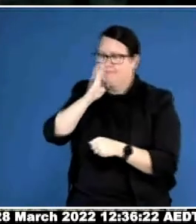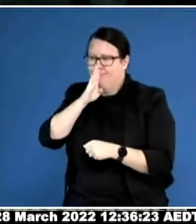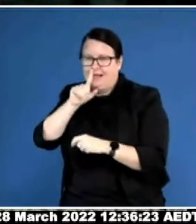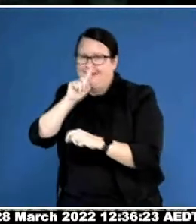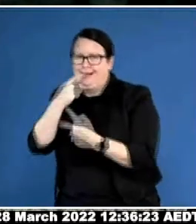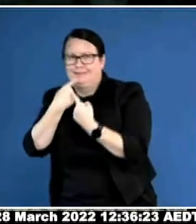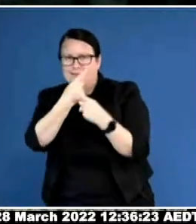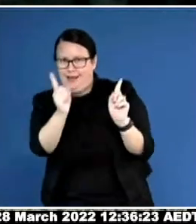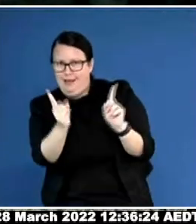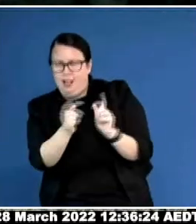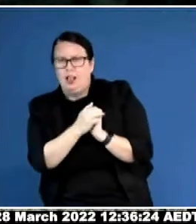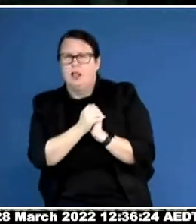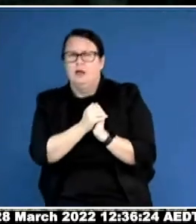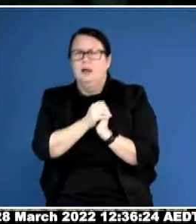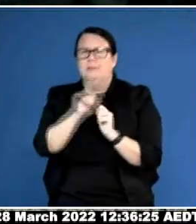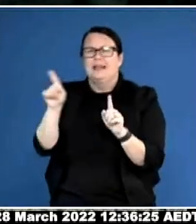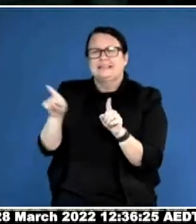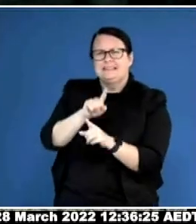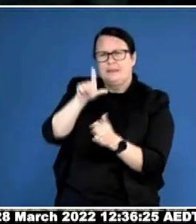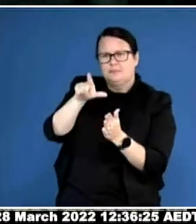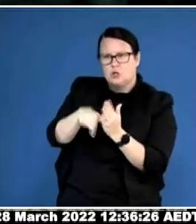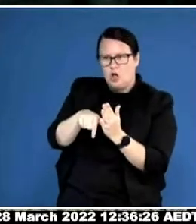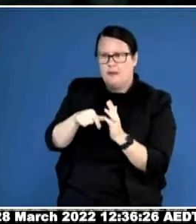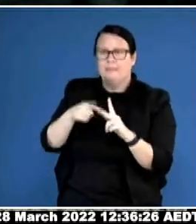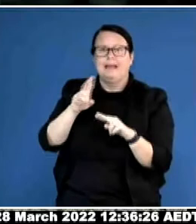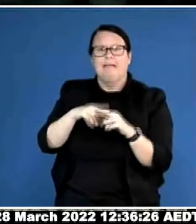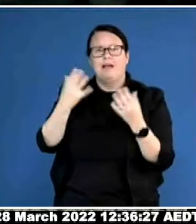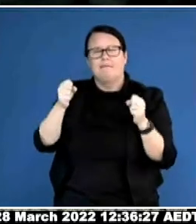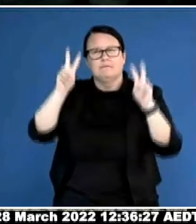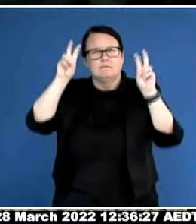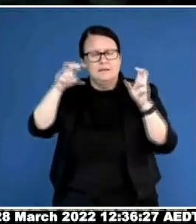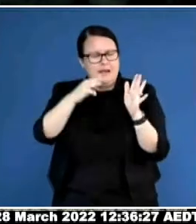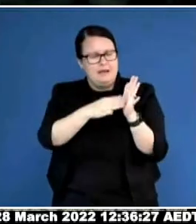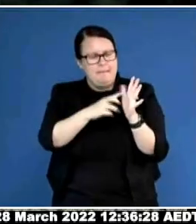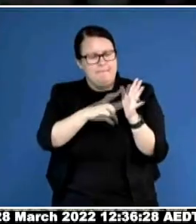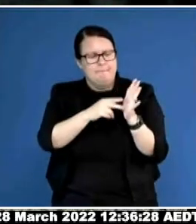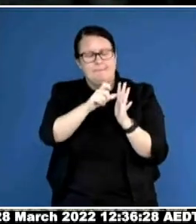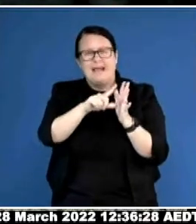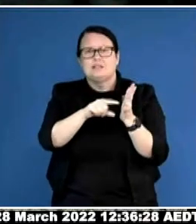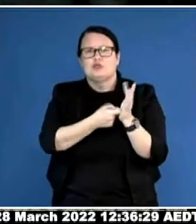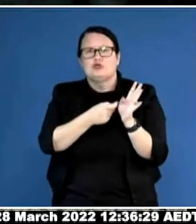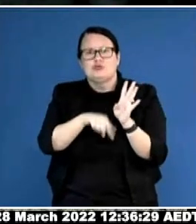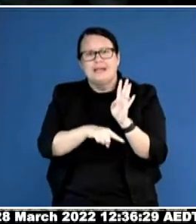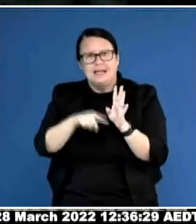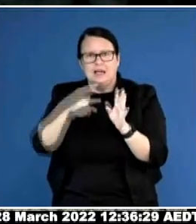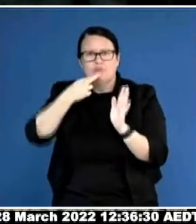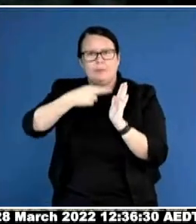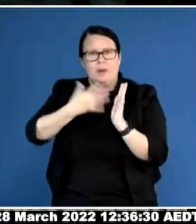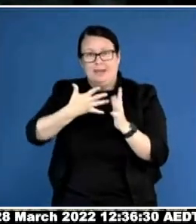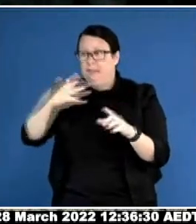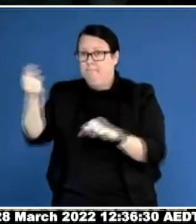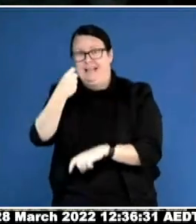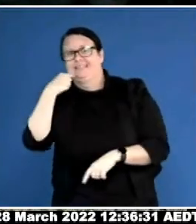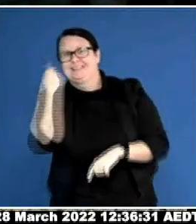who might have to do mandatory reporting, how do you balance that conflict for an adult person?